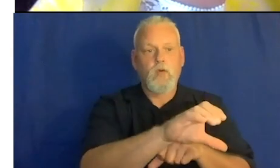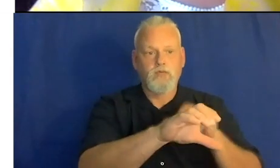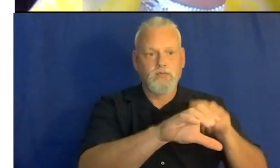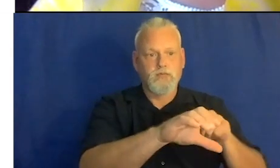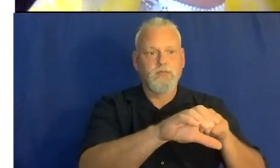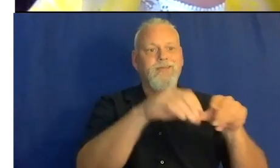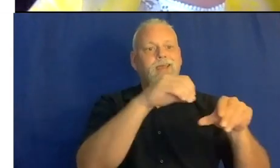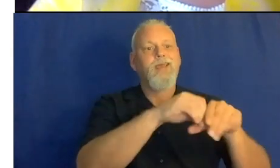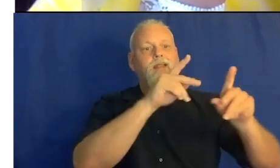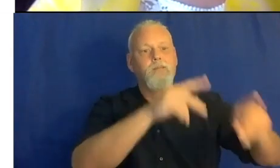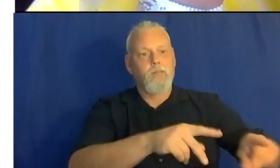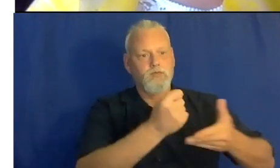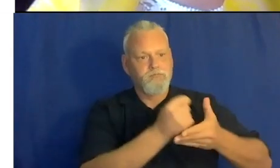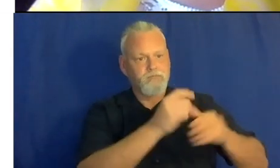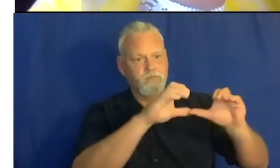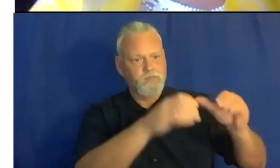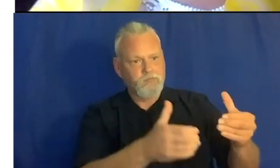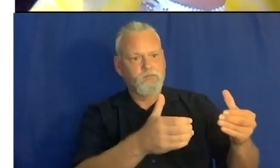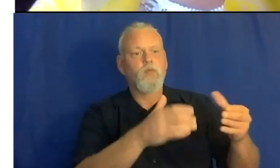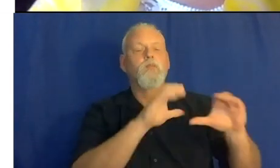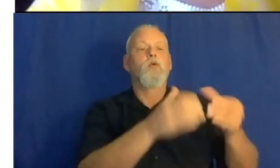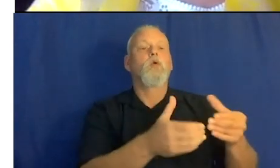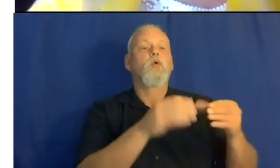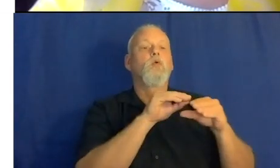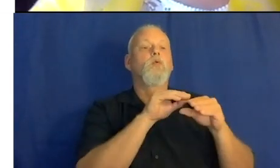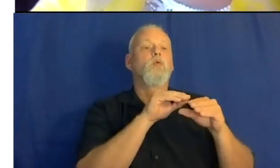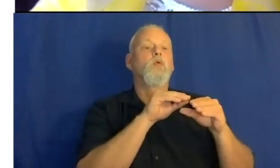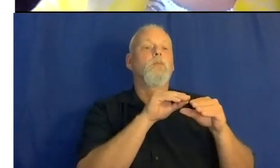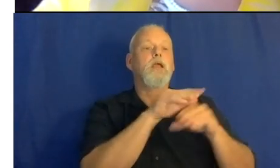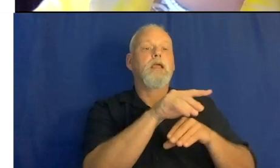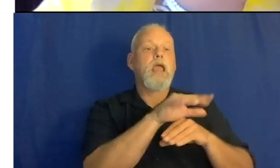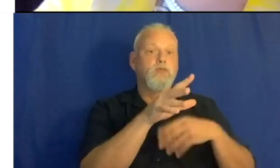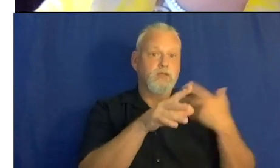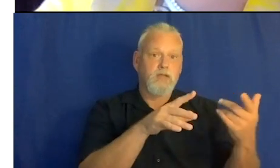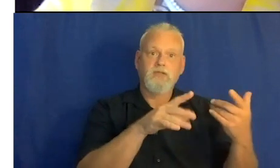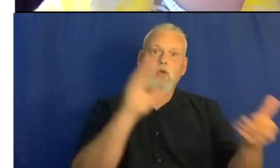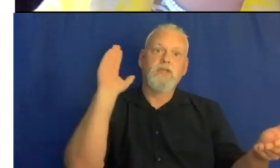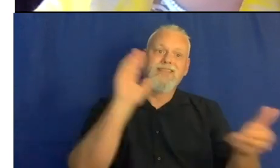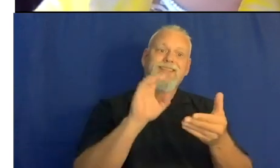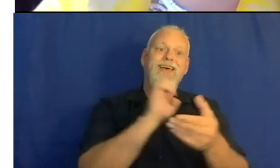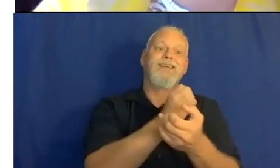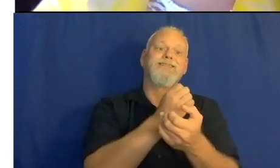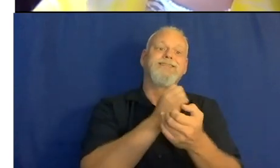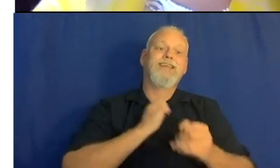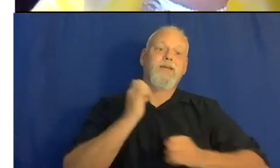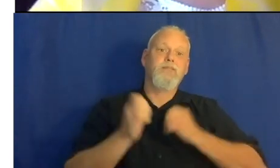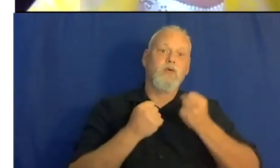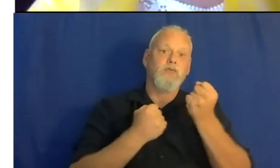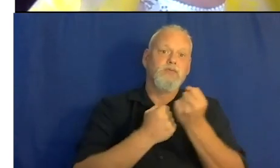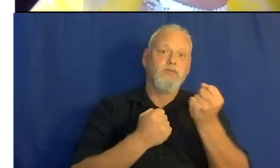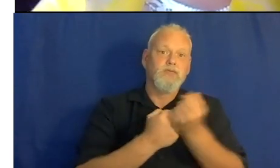in-person treatment, group counseling sessions. So there's far less emotional support, which is vital to